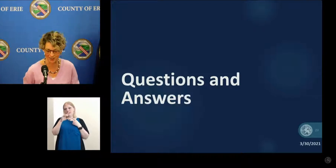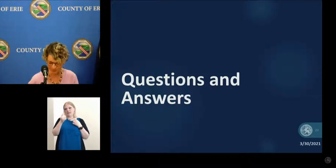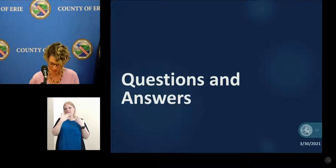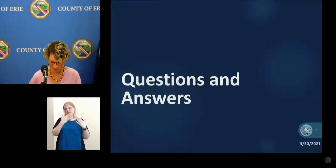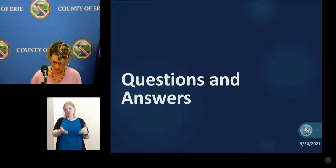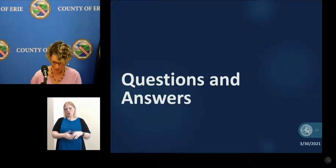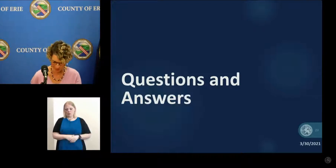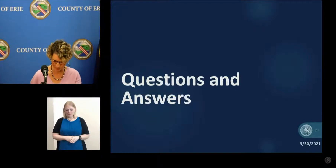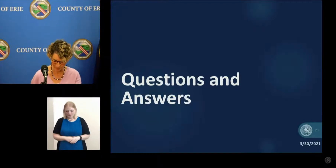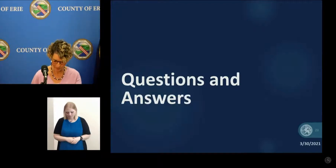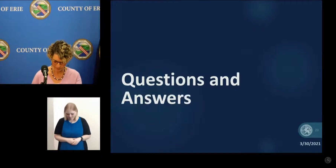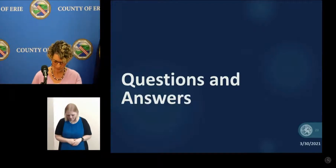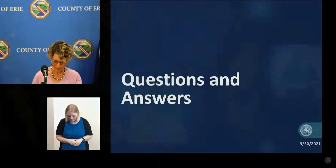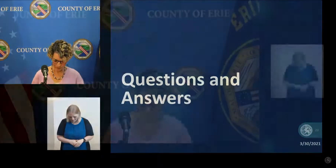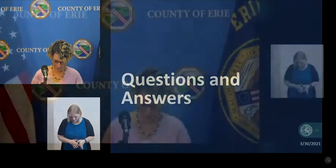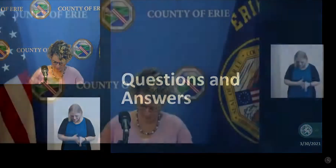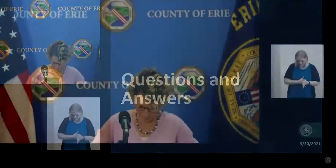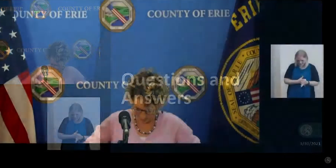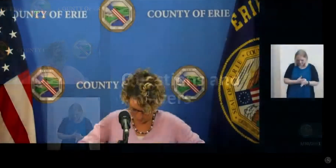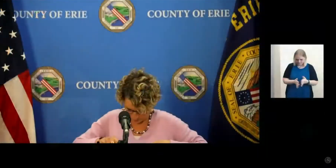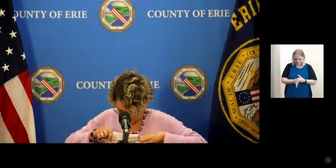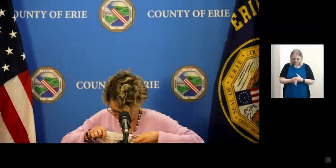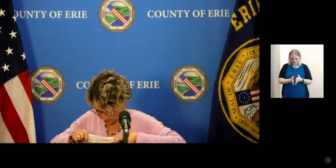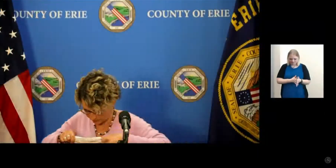thank you.